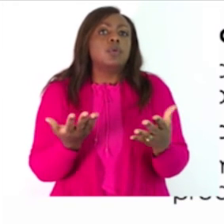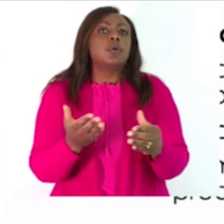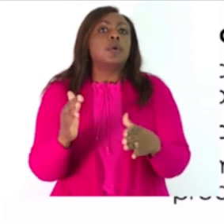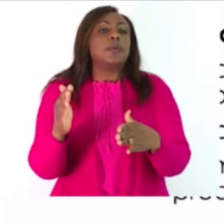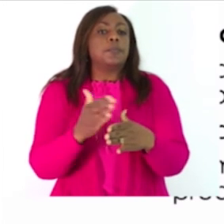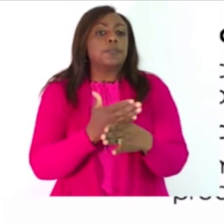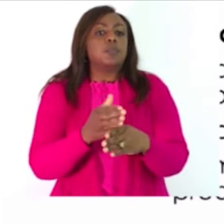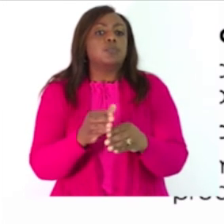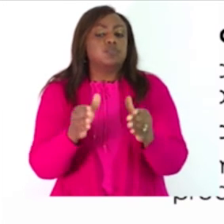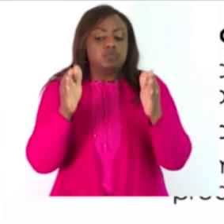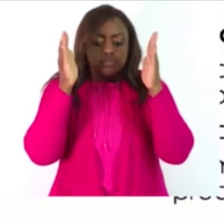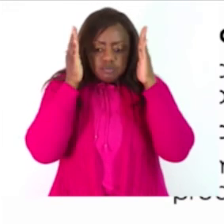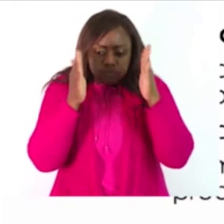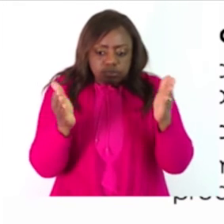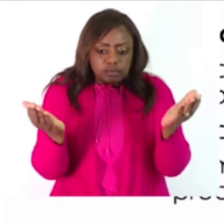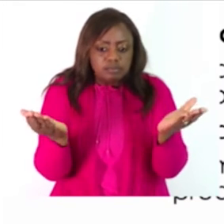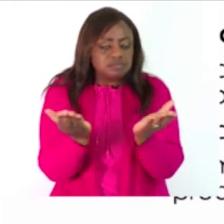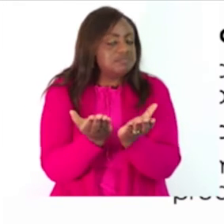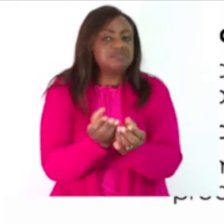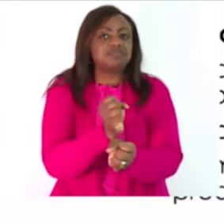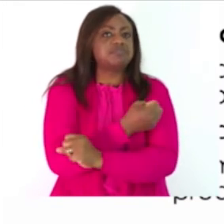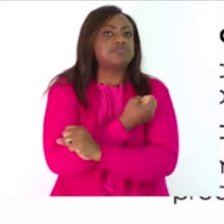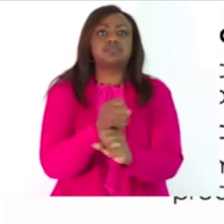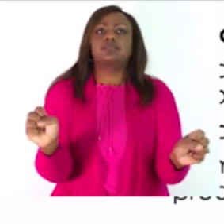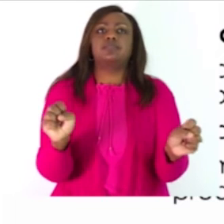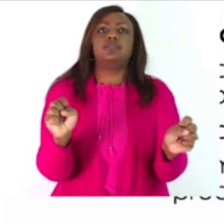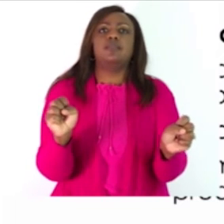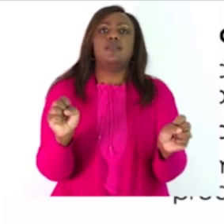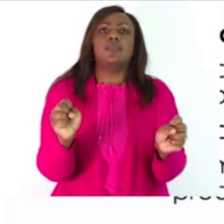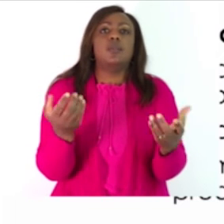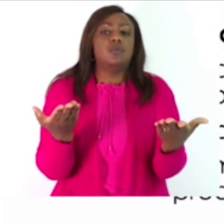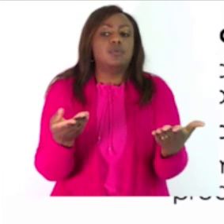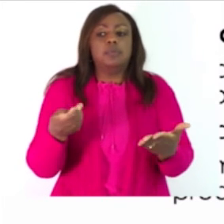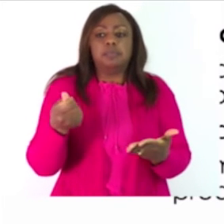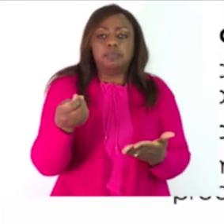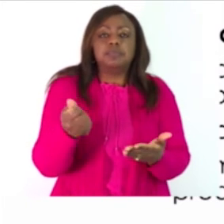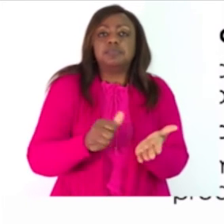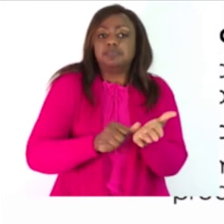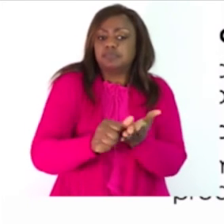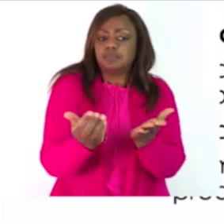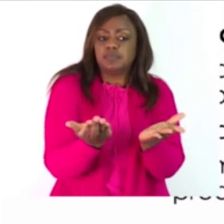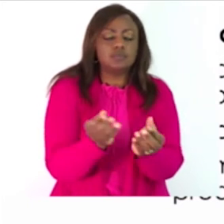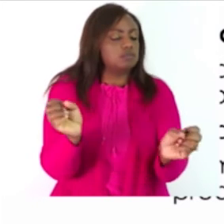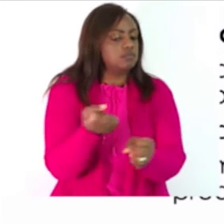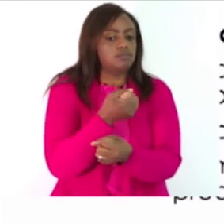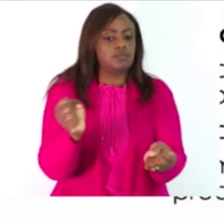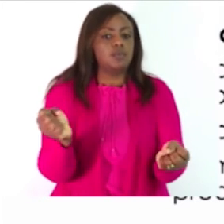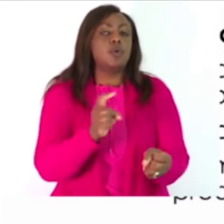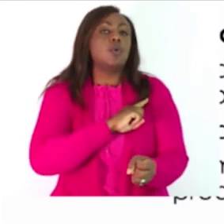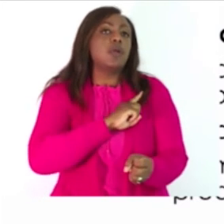may drop out due to many lessons missed or a lack of money to continue with their